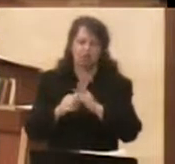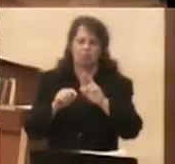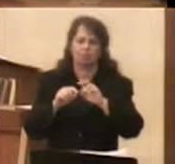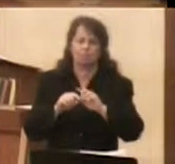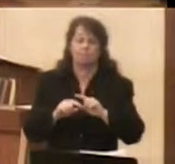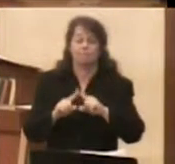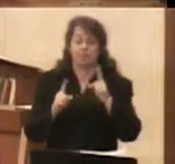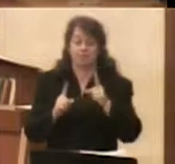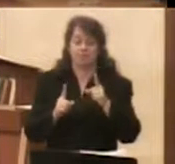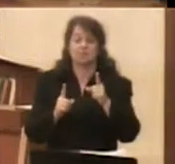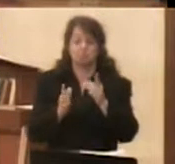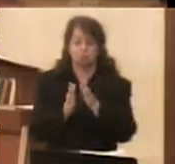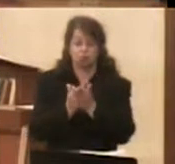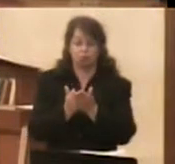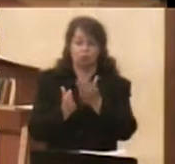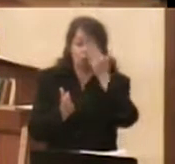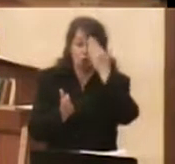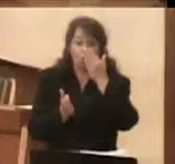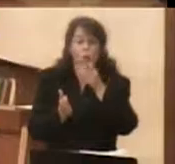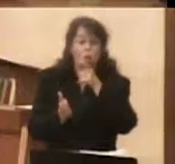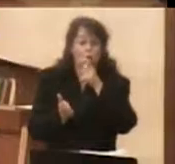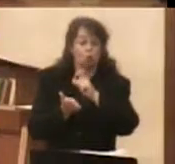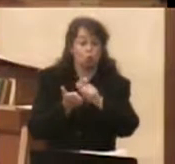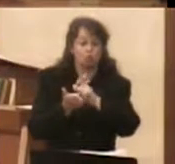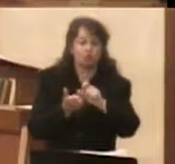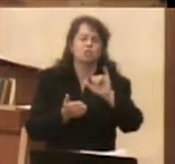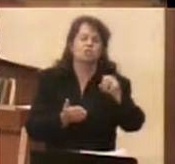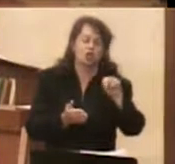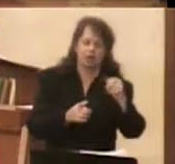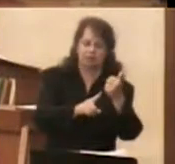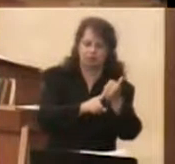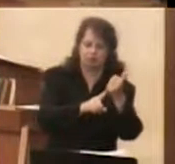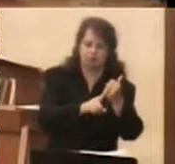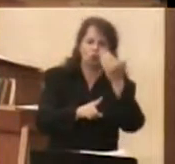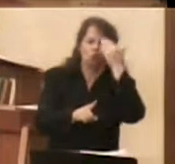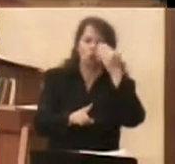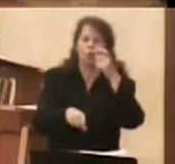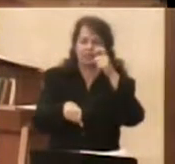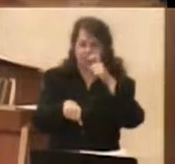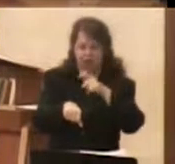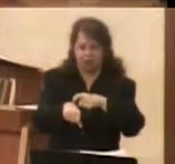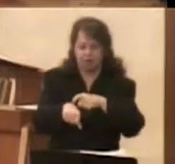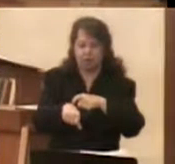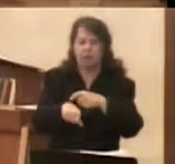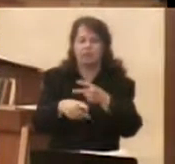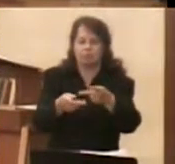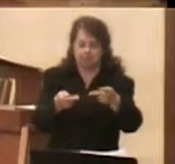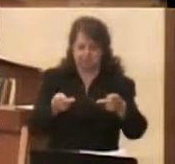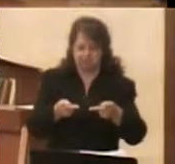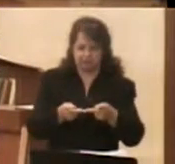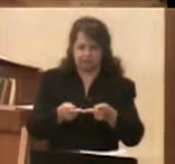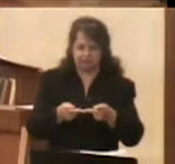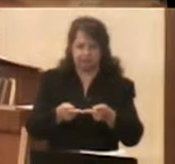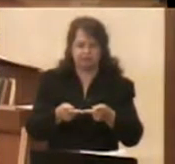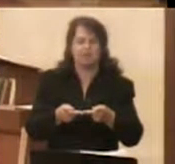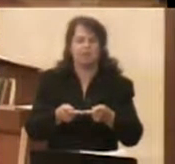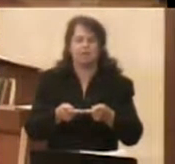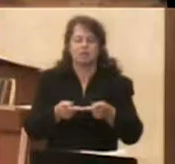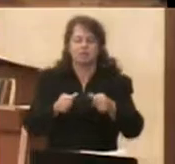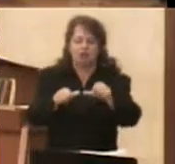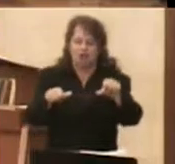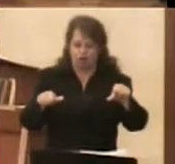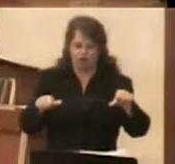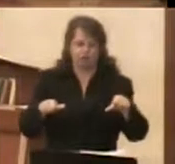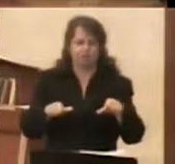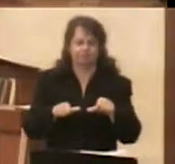in the sense that we know it is John, and we know the time and the place in which he is addressing, the geographical